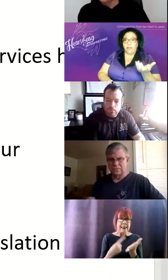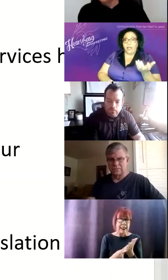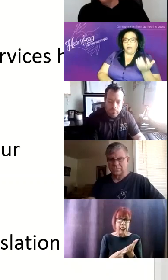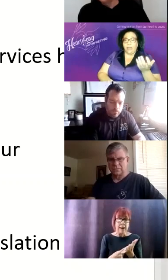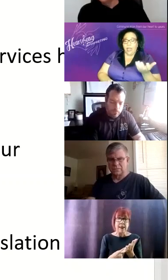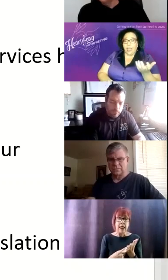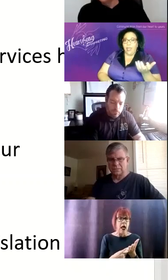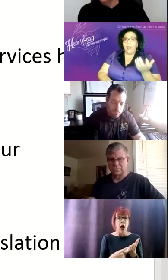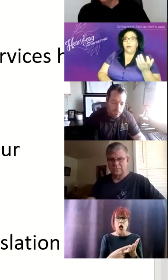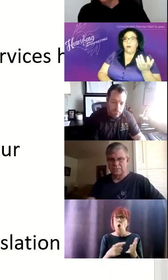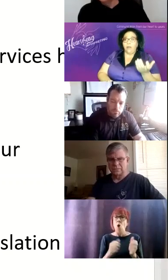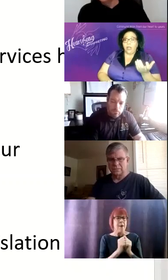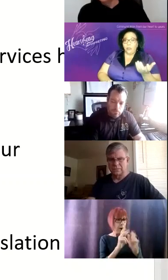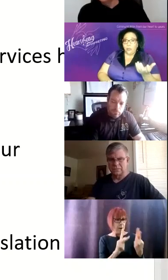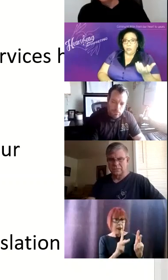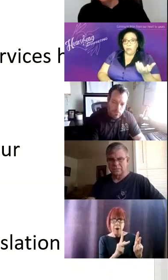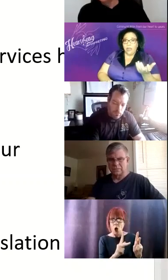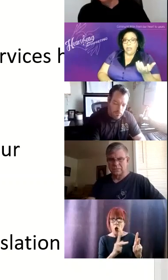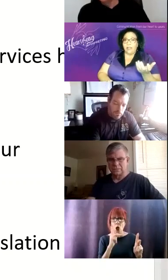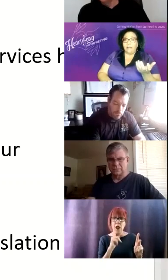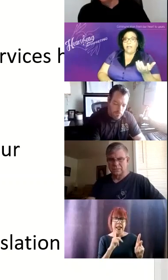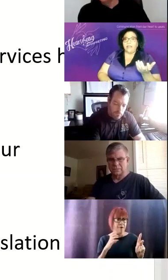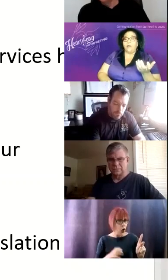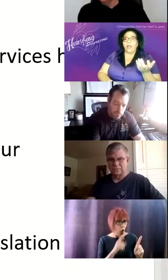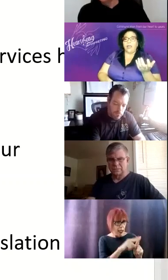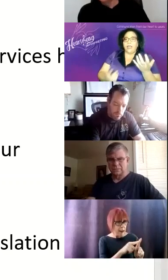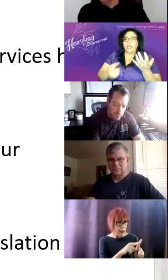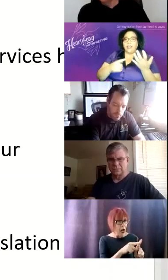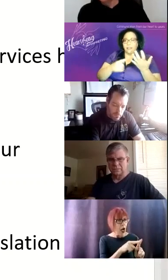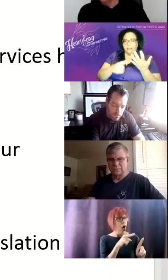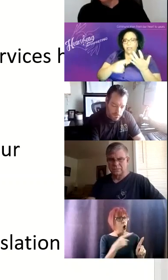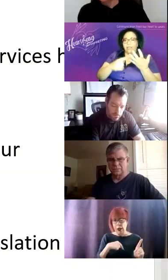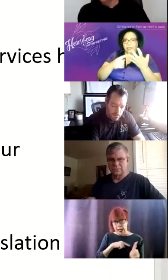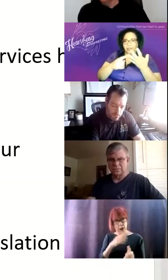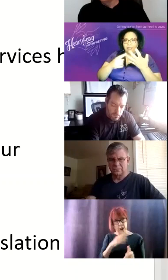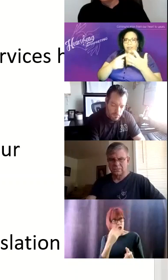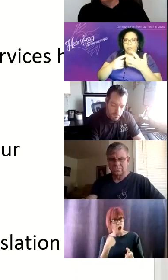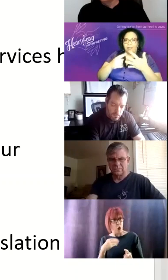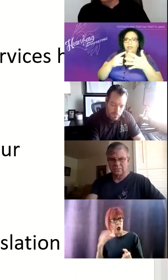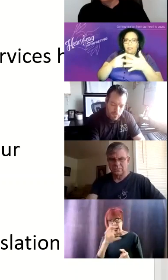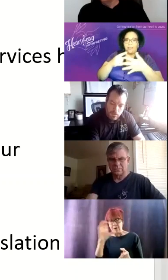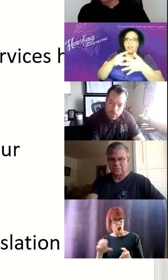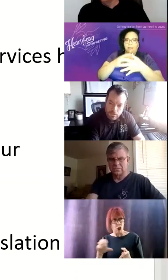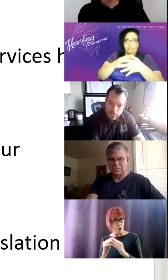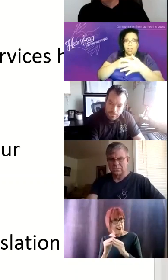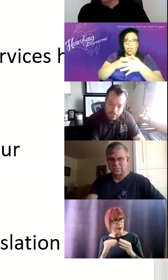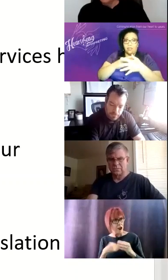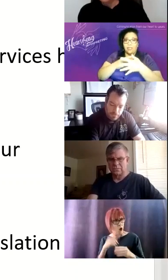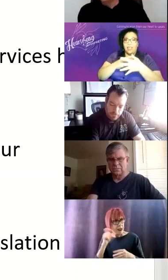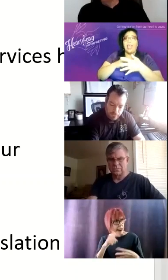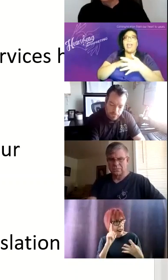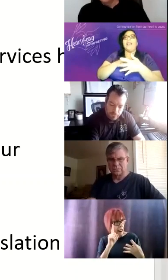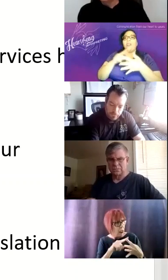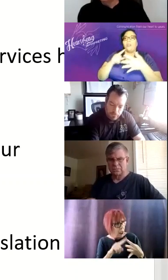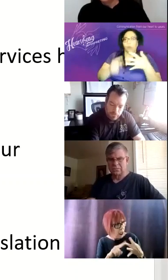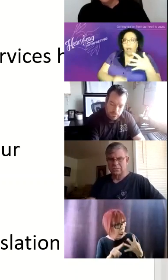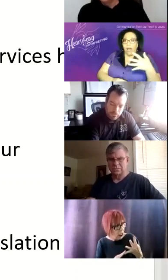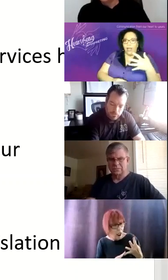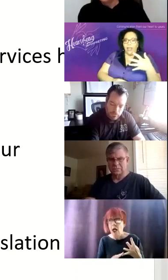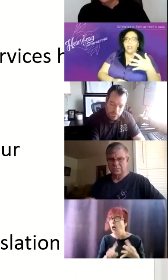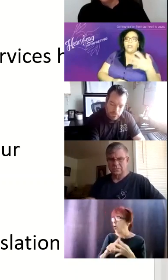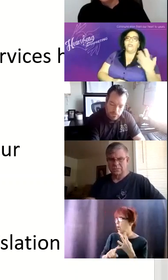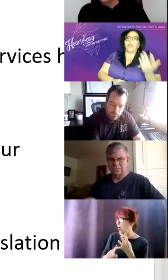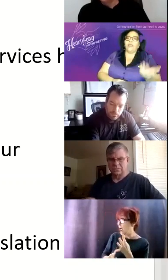for and say, okay, we're going into a Zoom meeting. That means that we need this, this, this, and this, and this, and here's